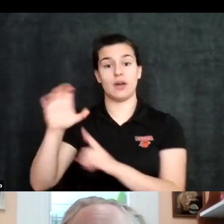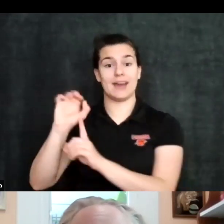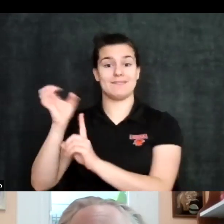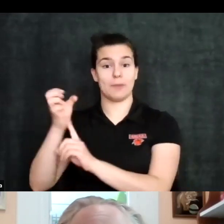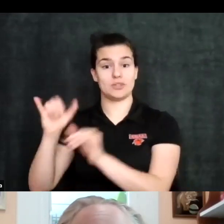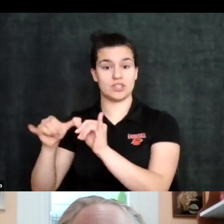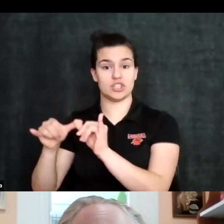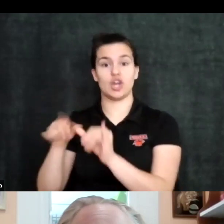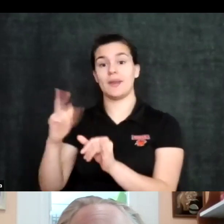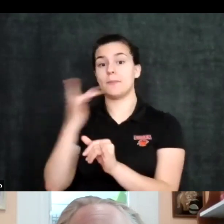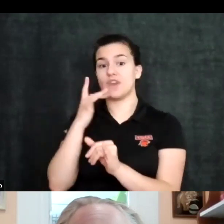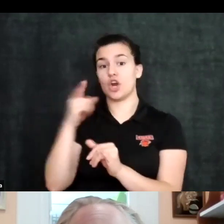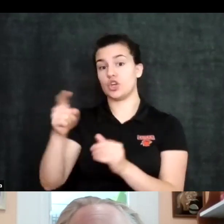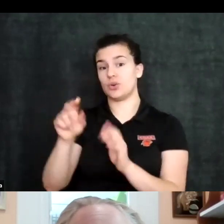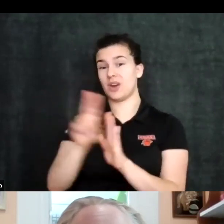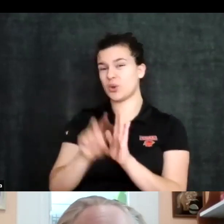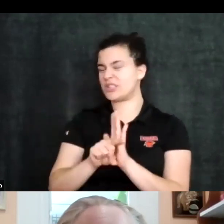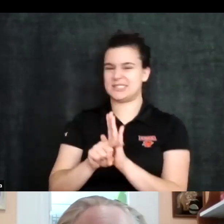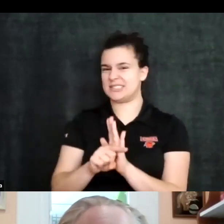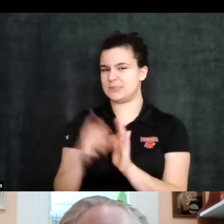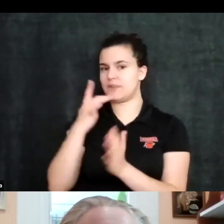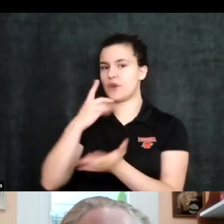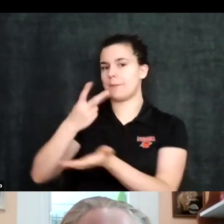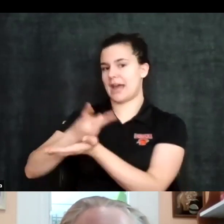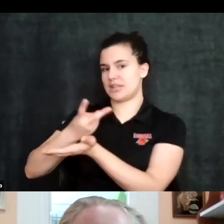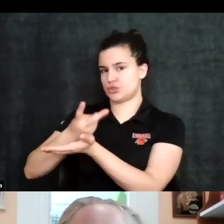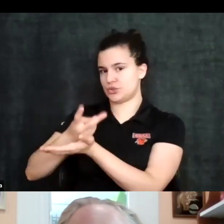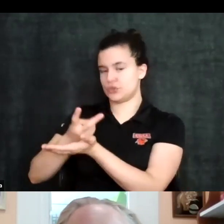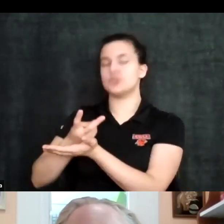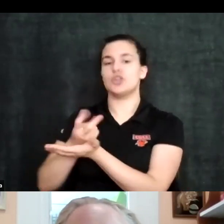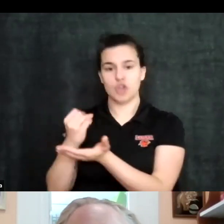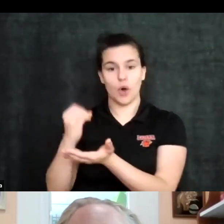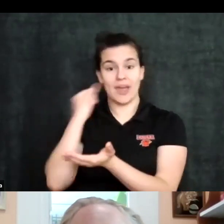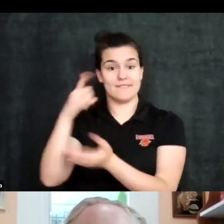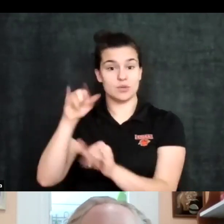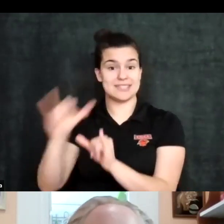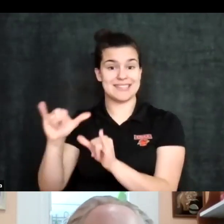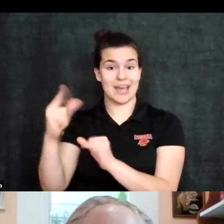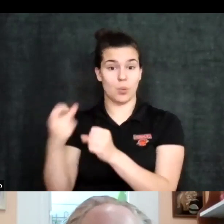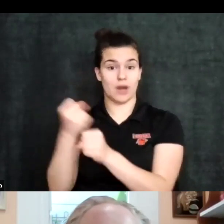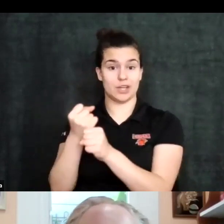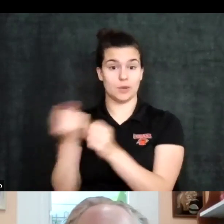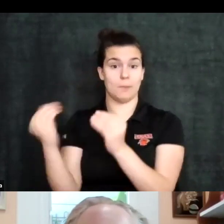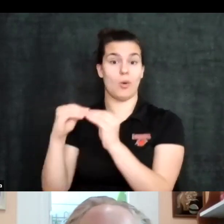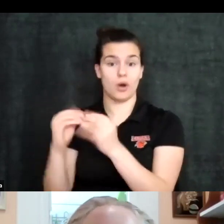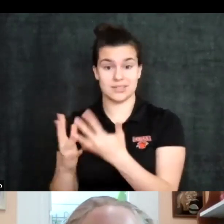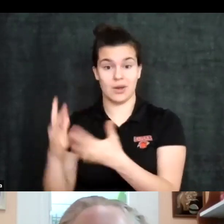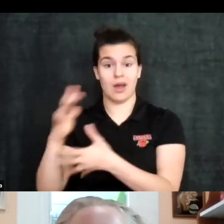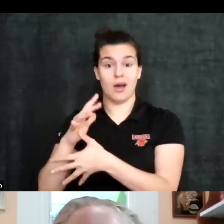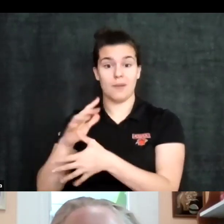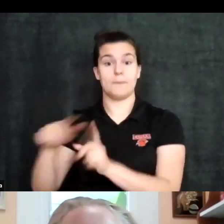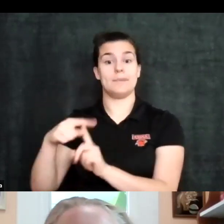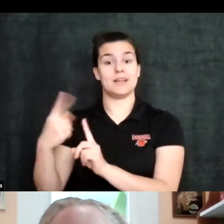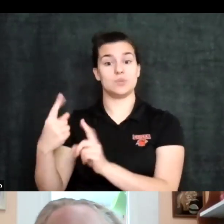is a master's from employers. So if you stay the extra year, you usually start at a higher pay, because that's when you can get really into the